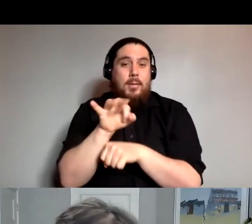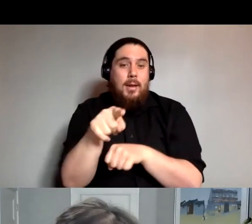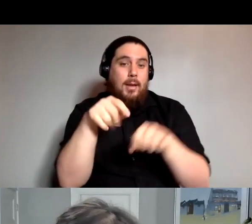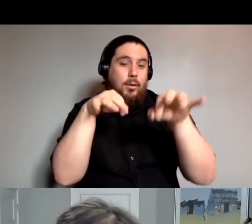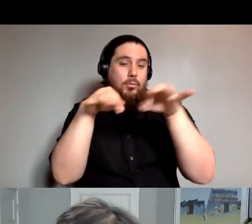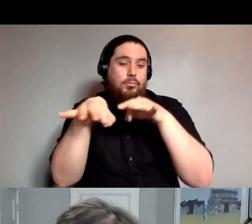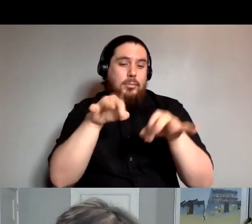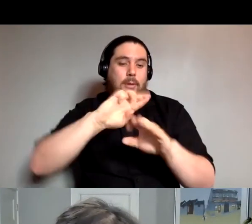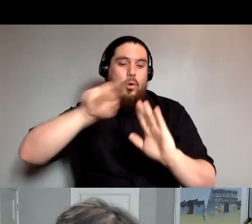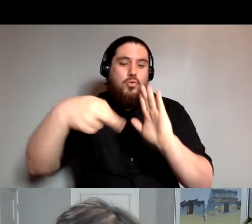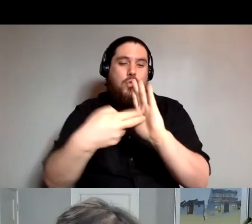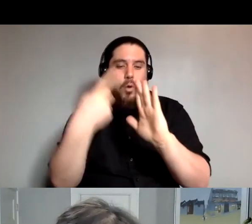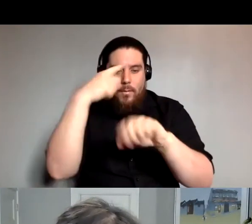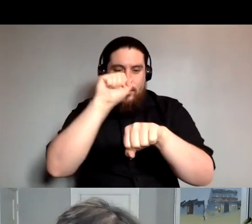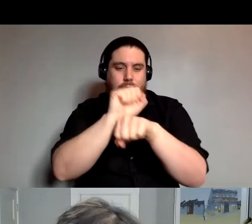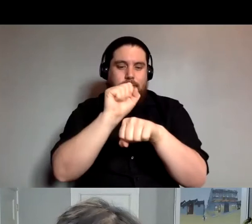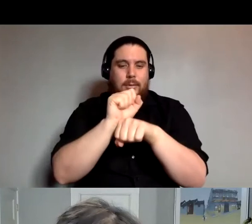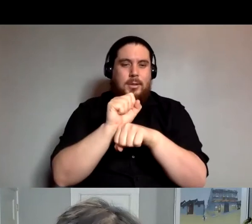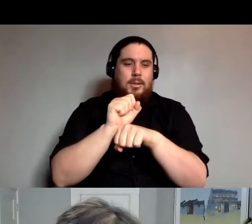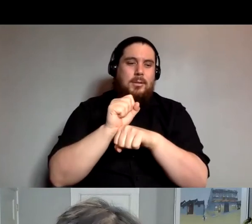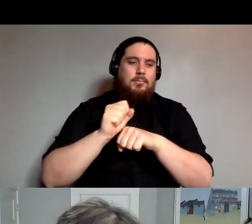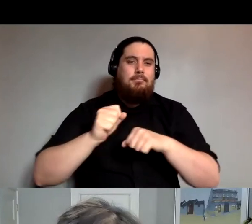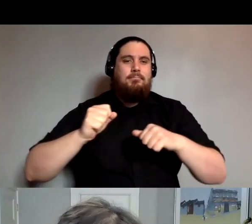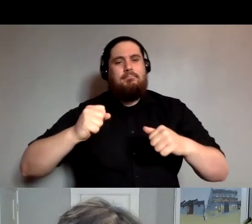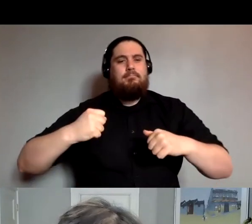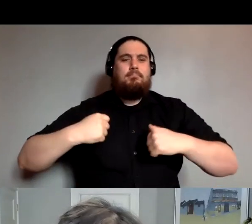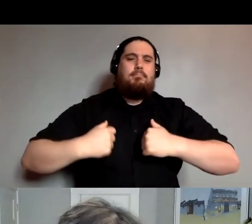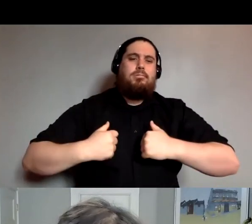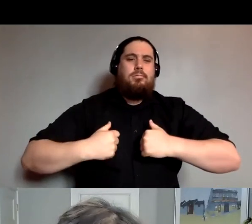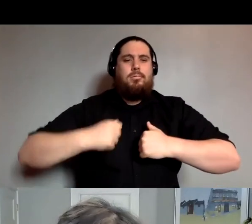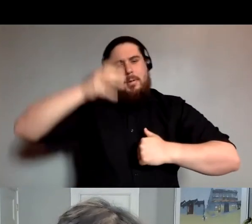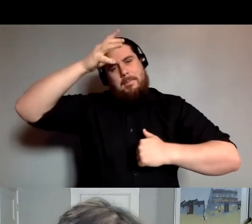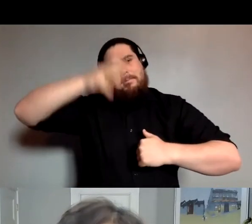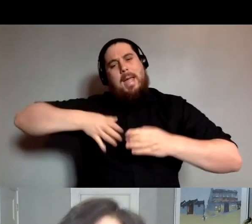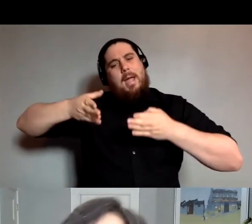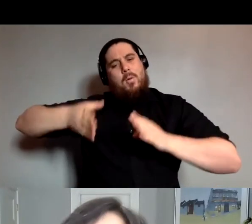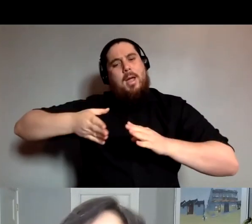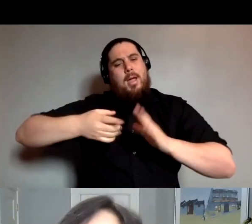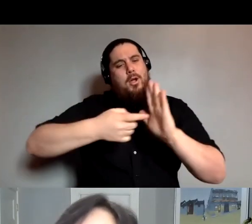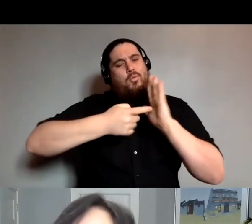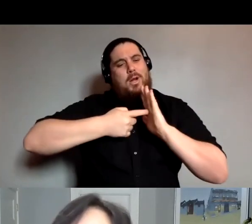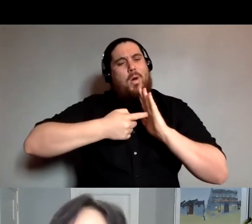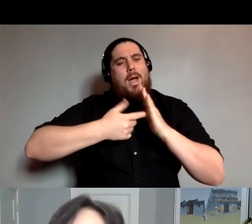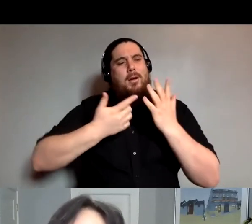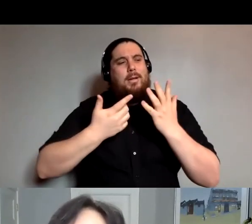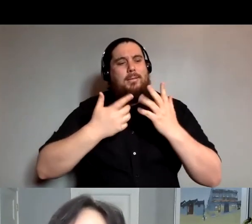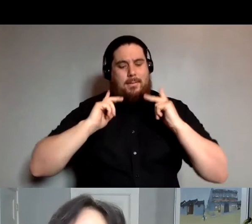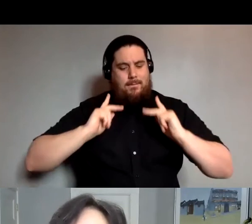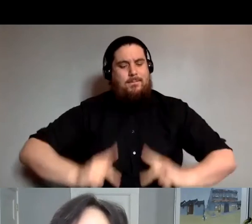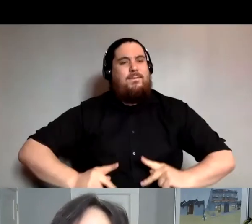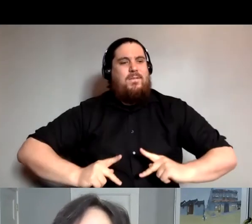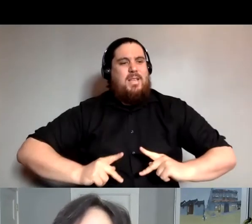of macho way, requiring lots of physical effort it makes it sound